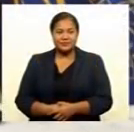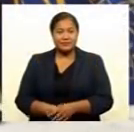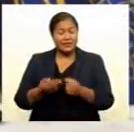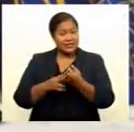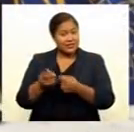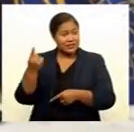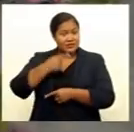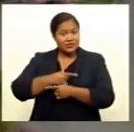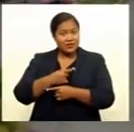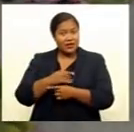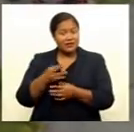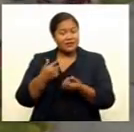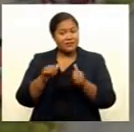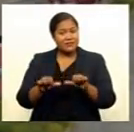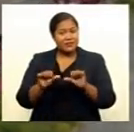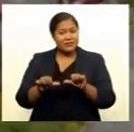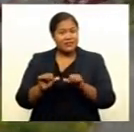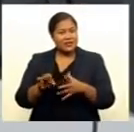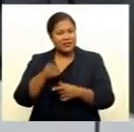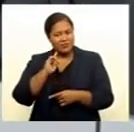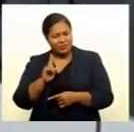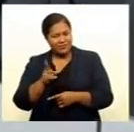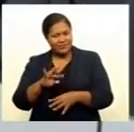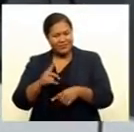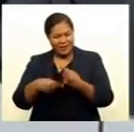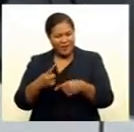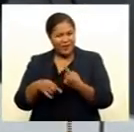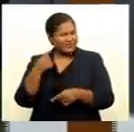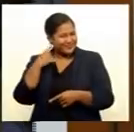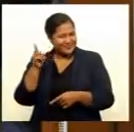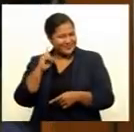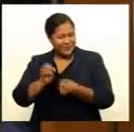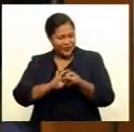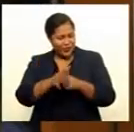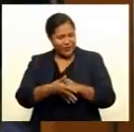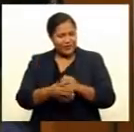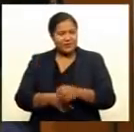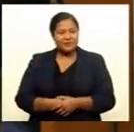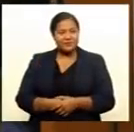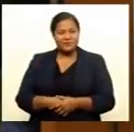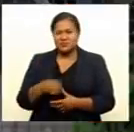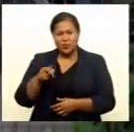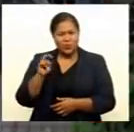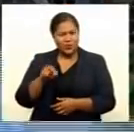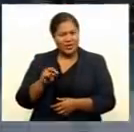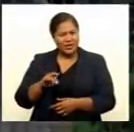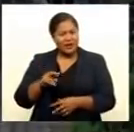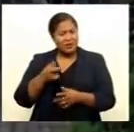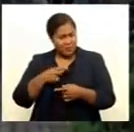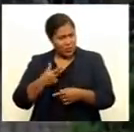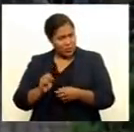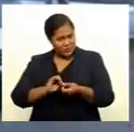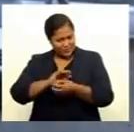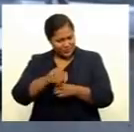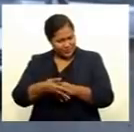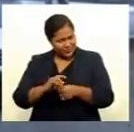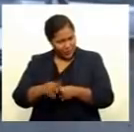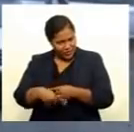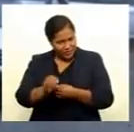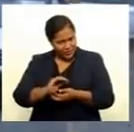In the news tonight, President sounds alarm over non-compliance. No end to rise in